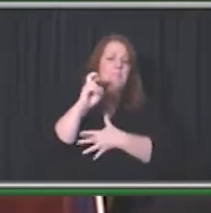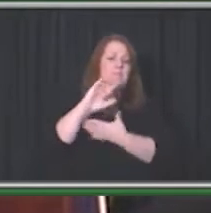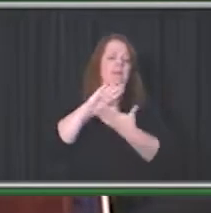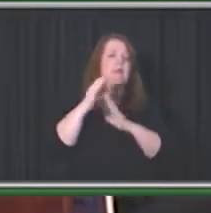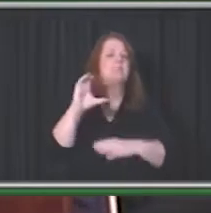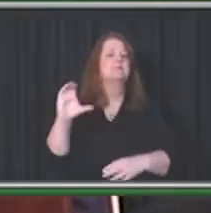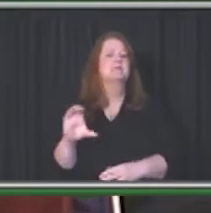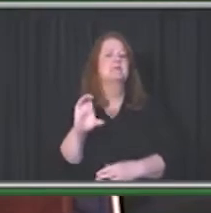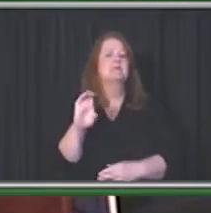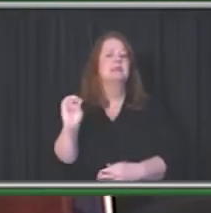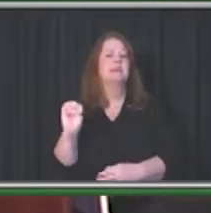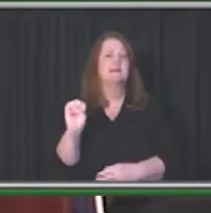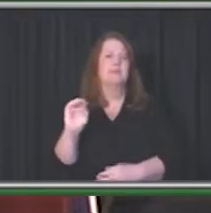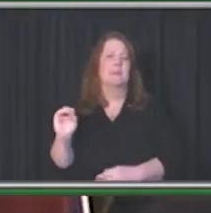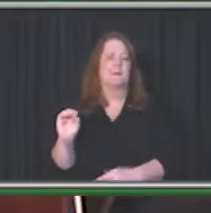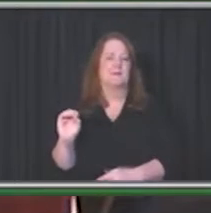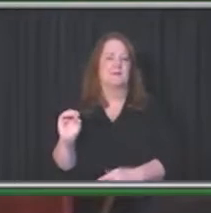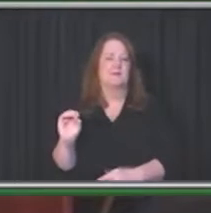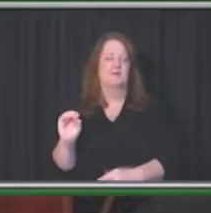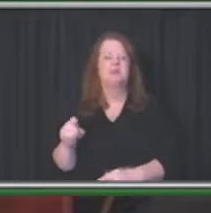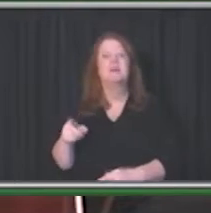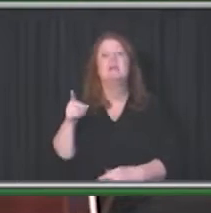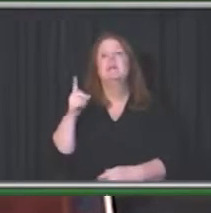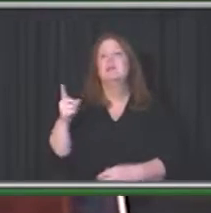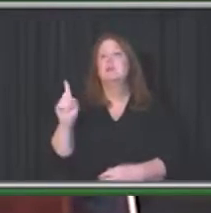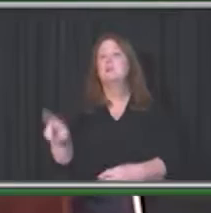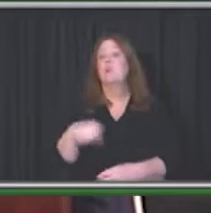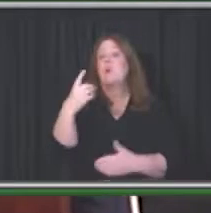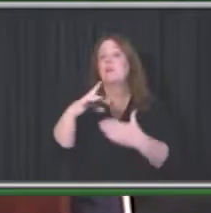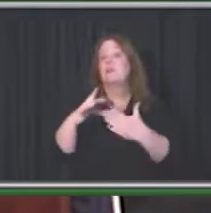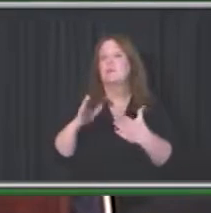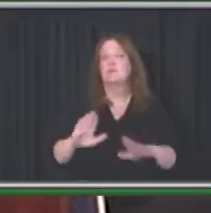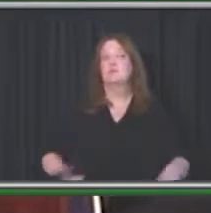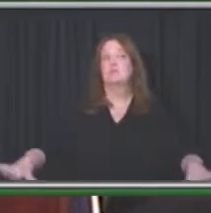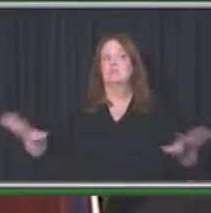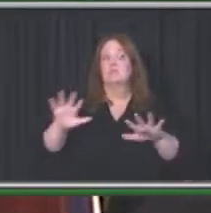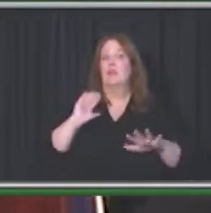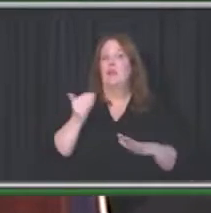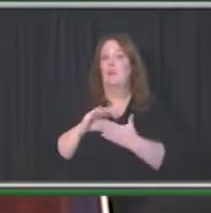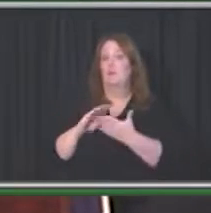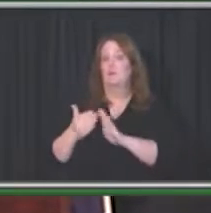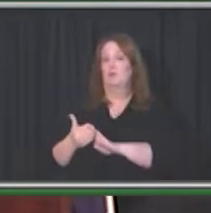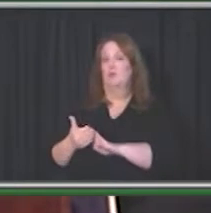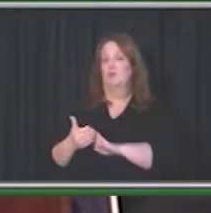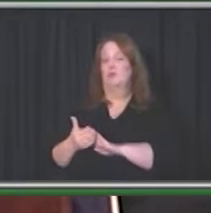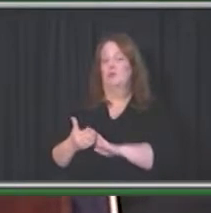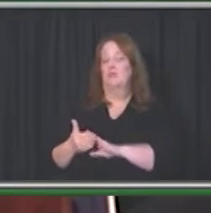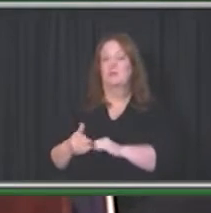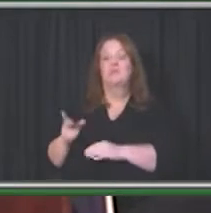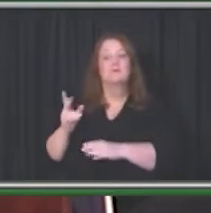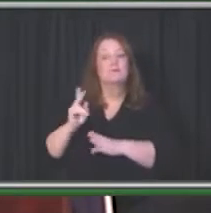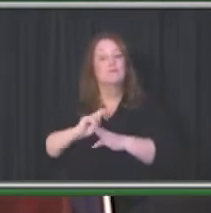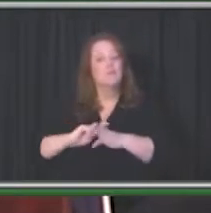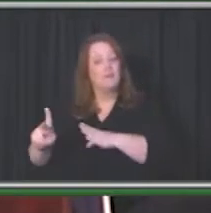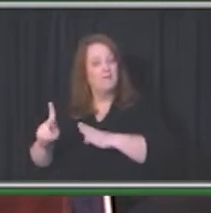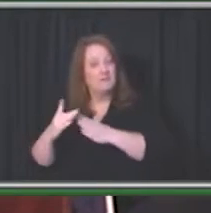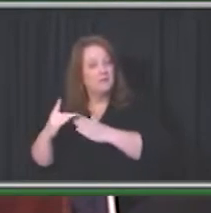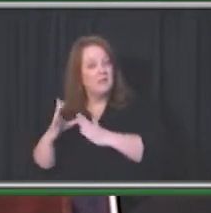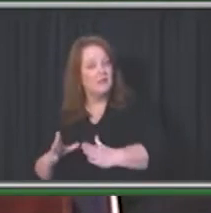CEO. He is one of the leaders in our community, both professionally